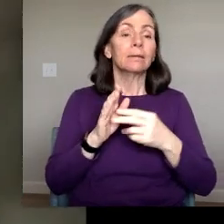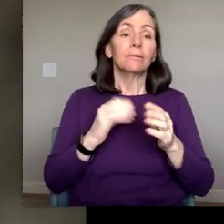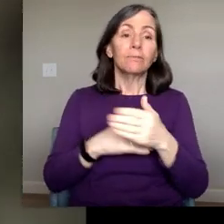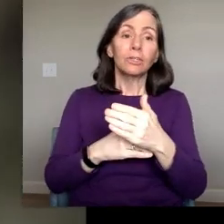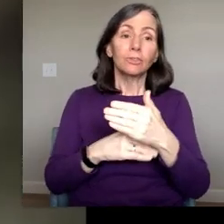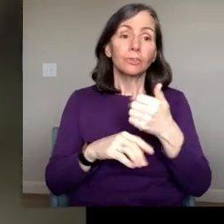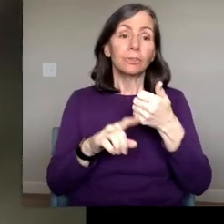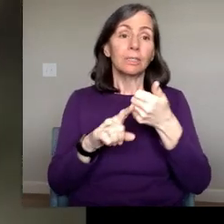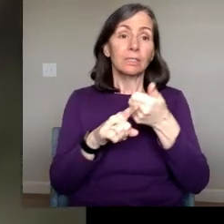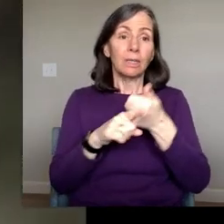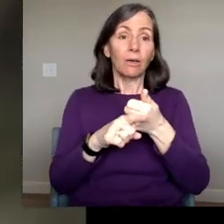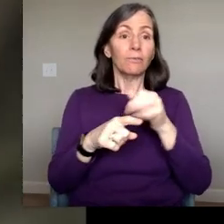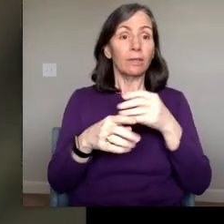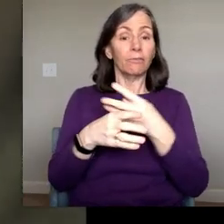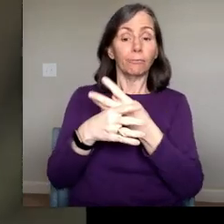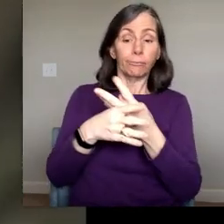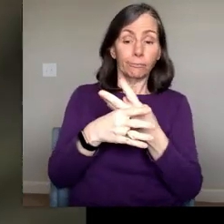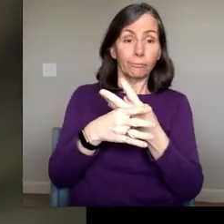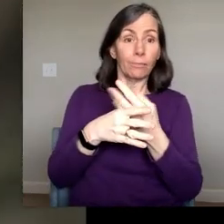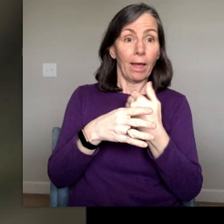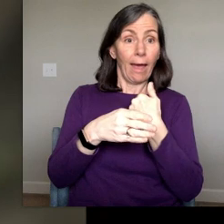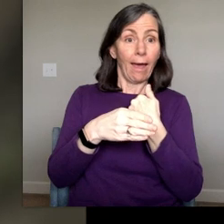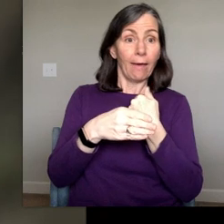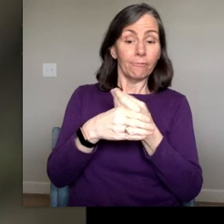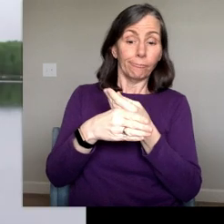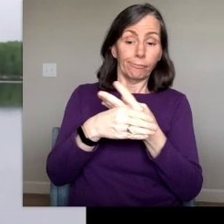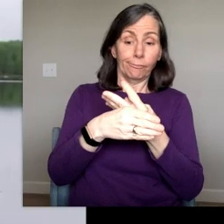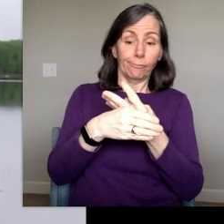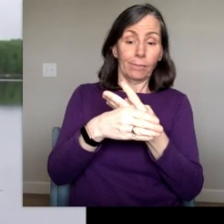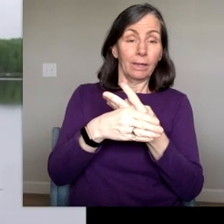of surviving and reproducing.